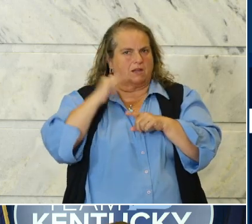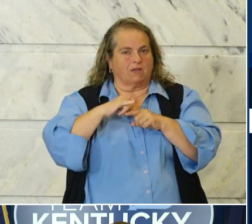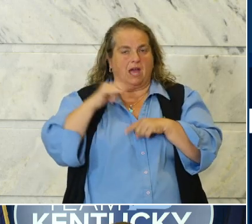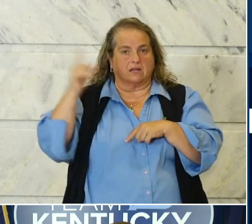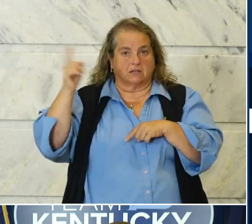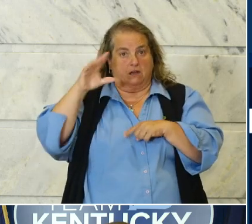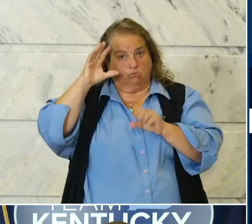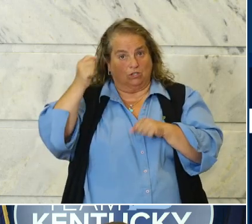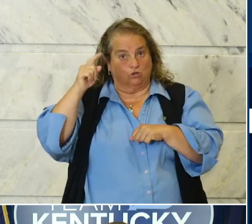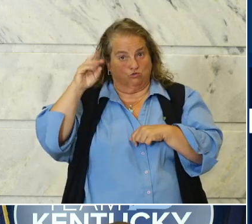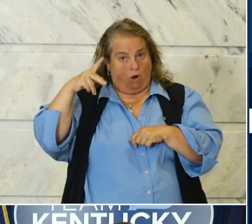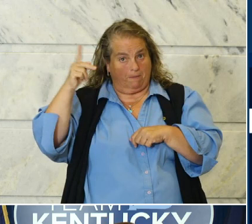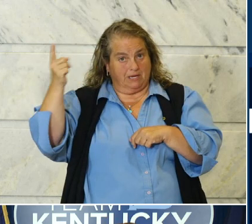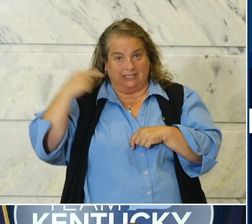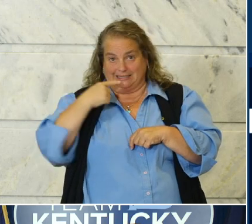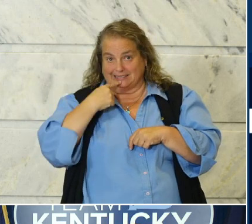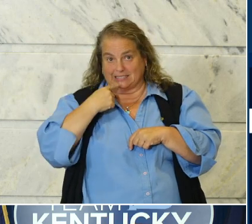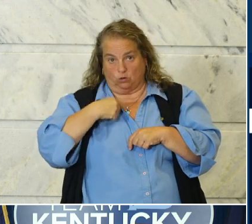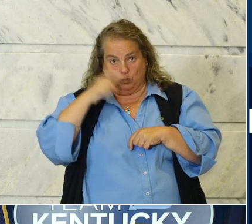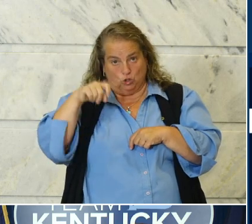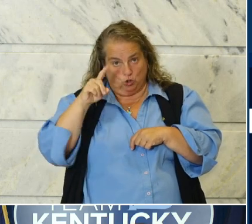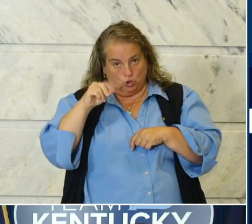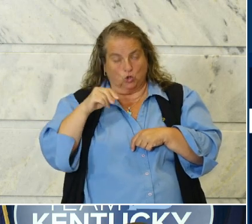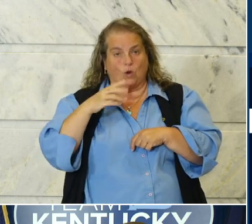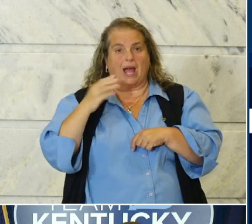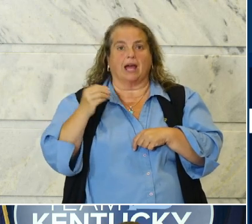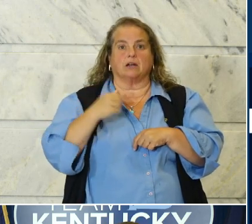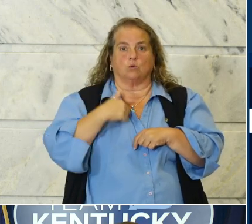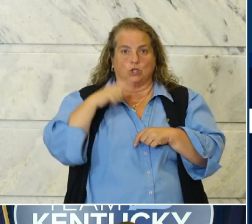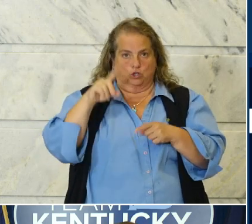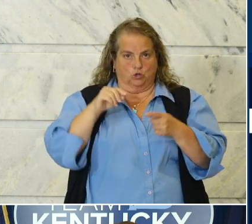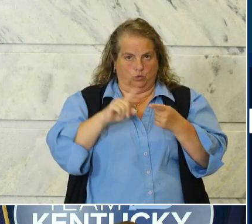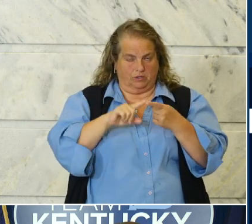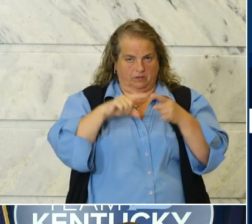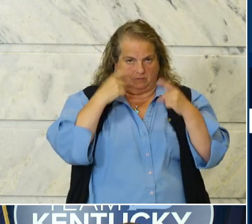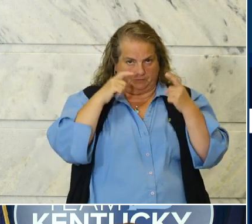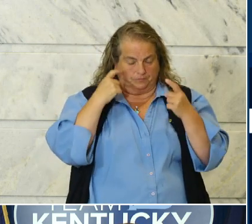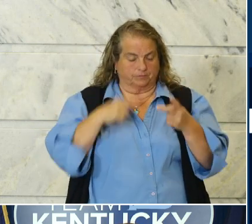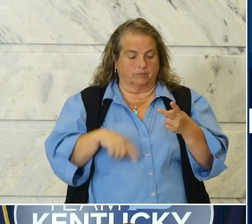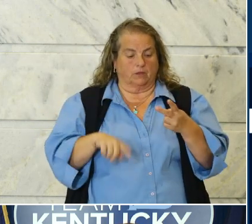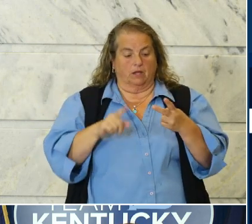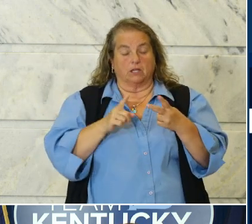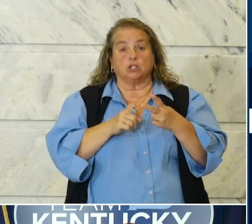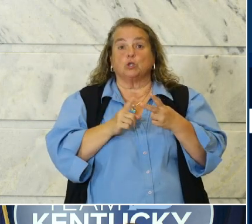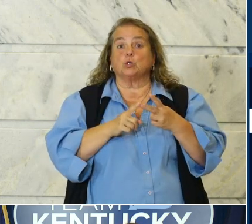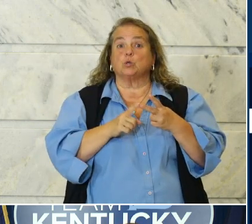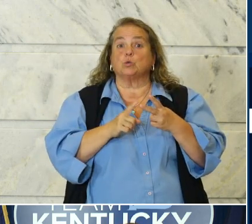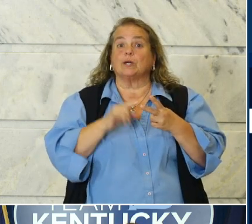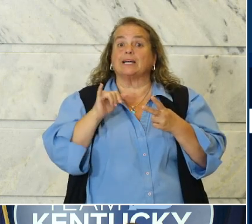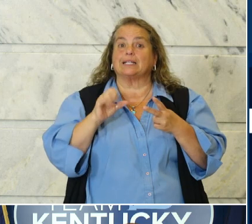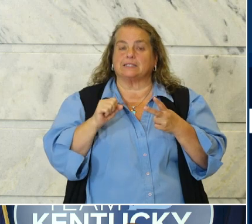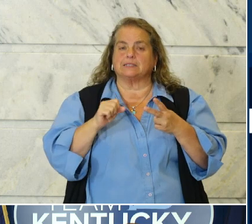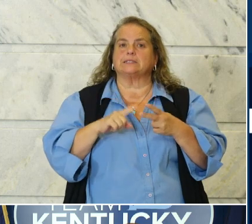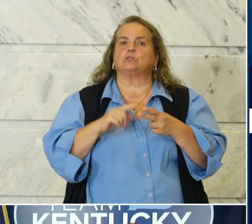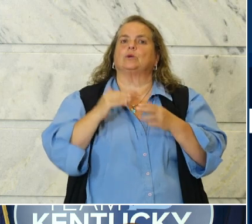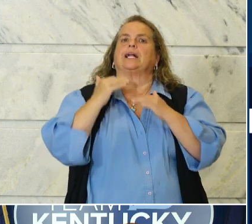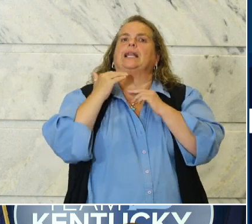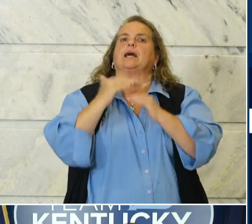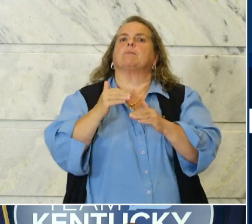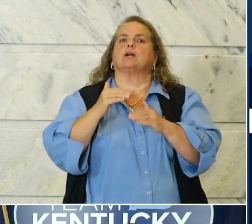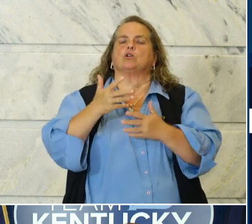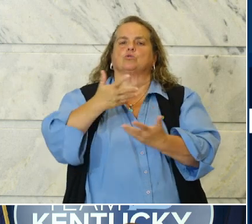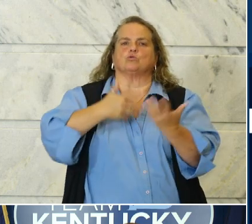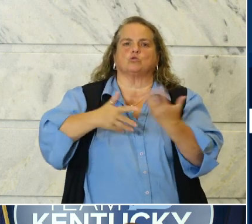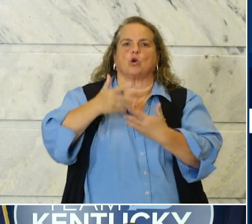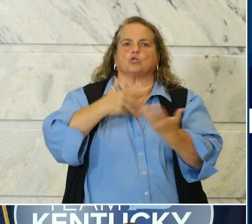our state public health believes we need to take right now, and that's the facial covering mandate. Number 2 is limiting